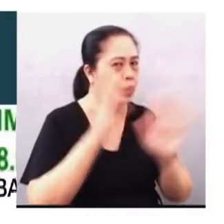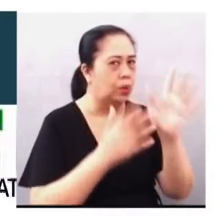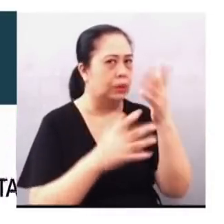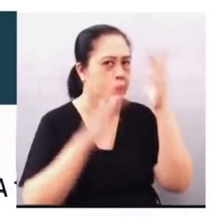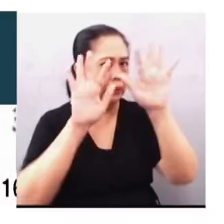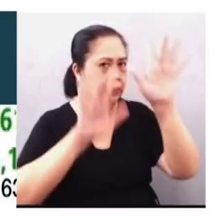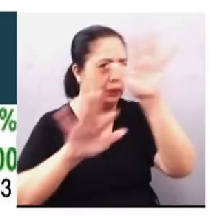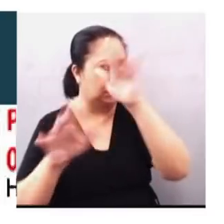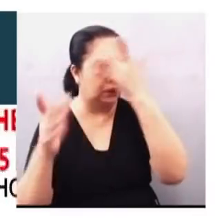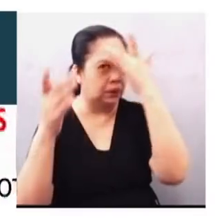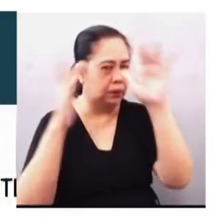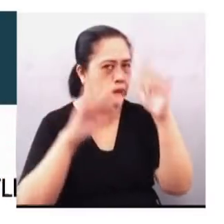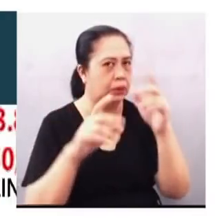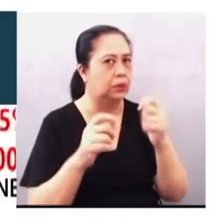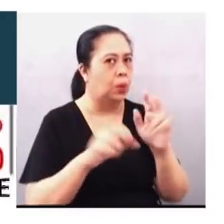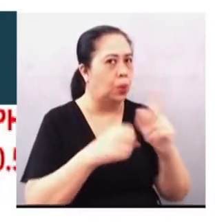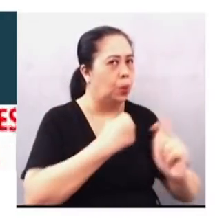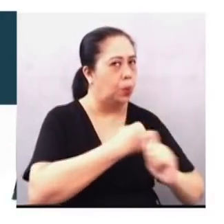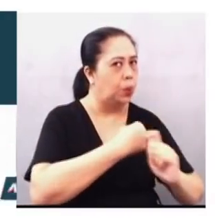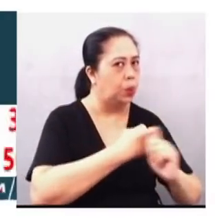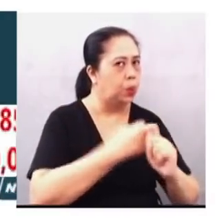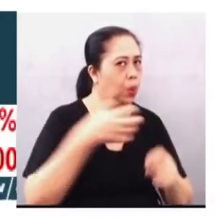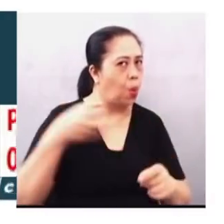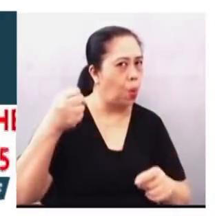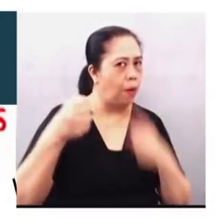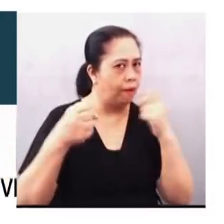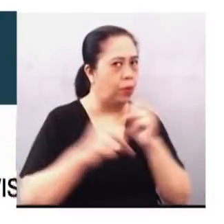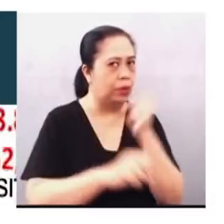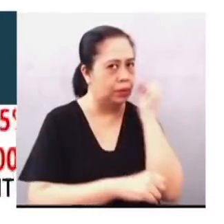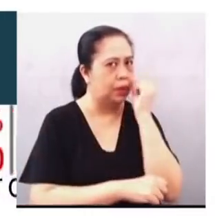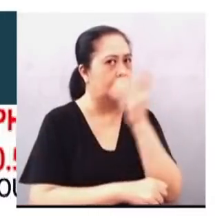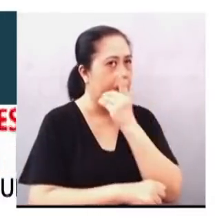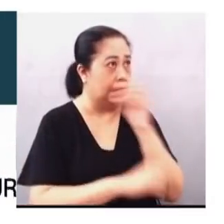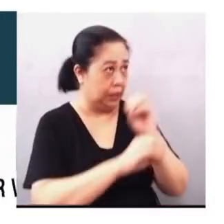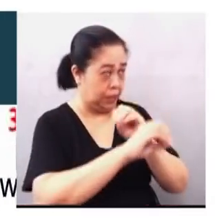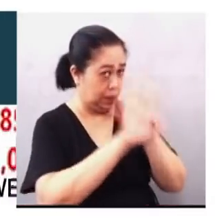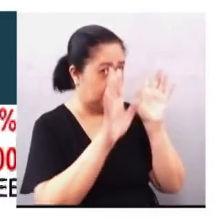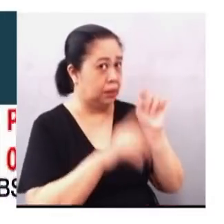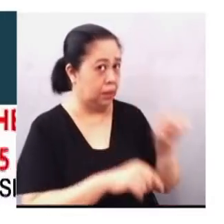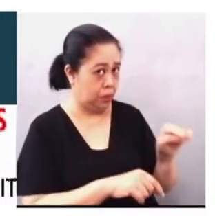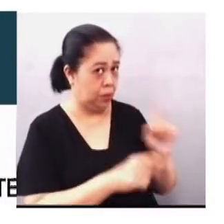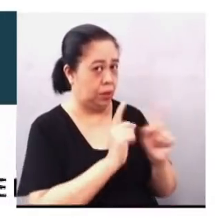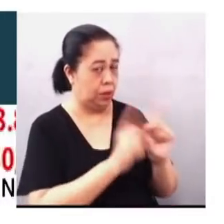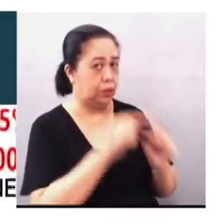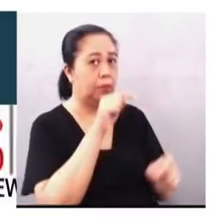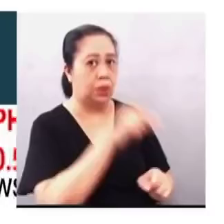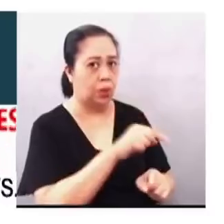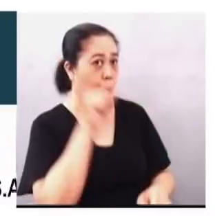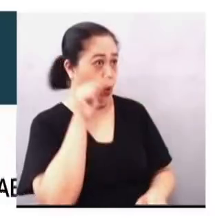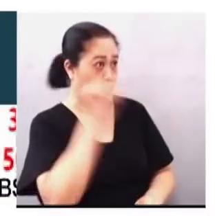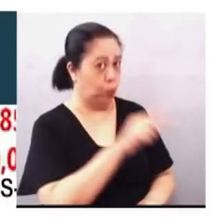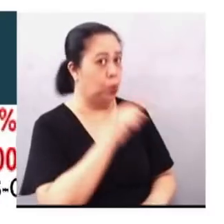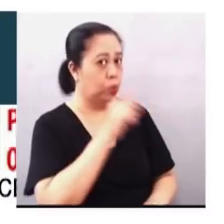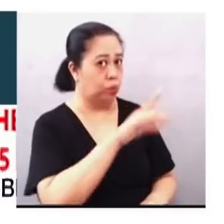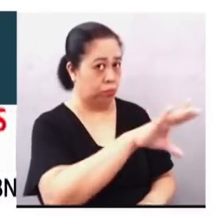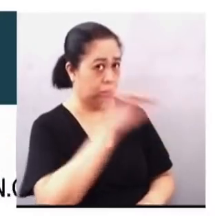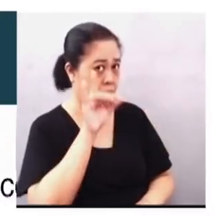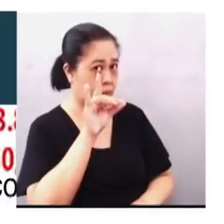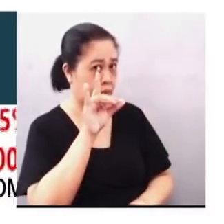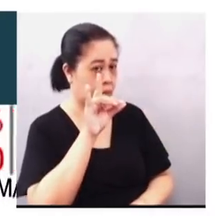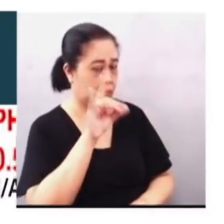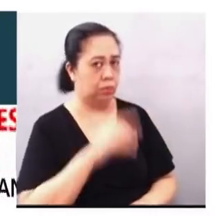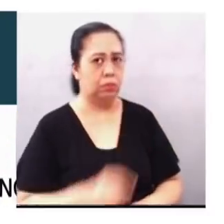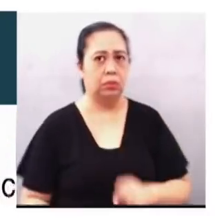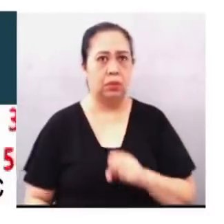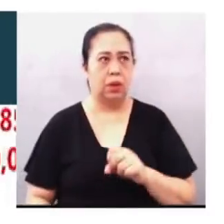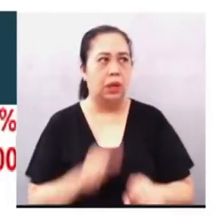know, just warm the seat for Sara Duterte. Klaro sa inyo nung nakausap kayo na kayo talaga ang pinili. Yes. At hindi